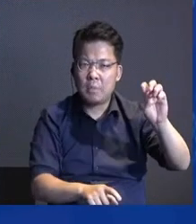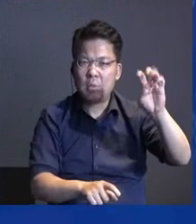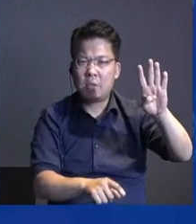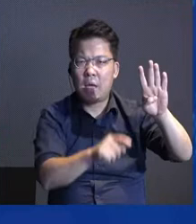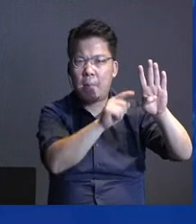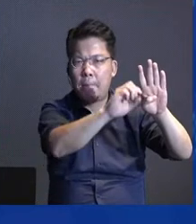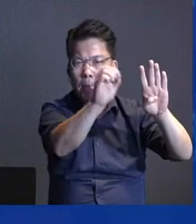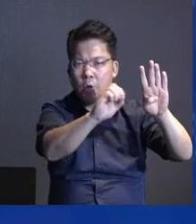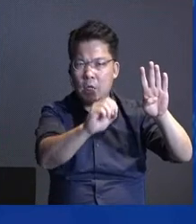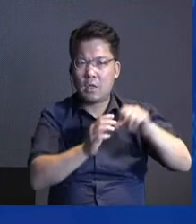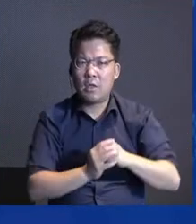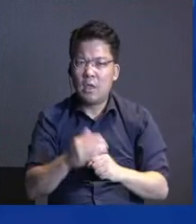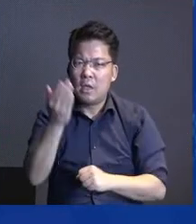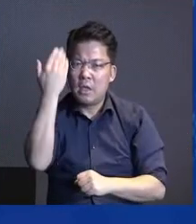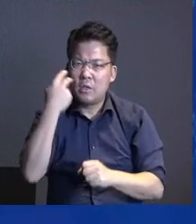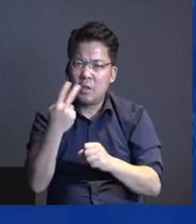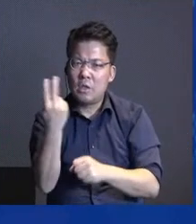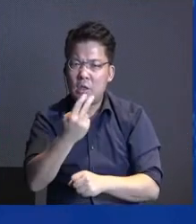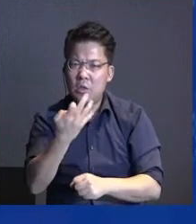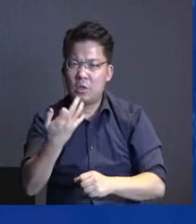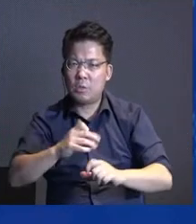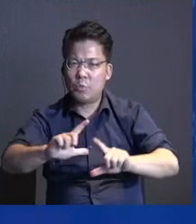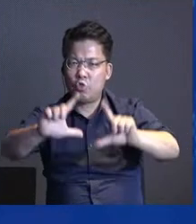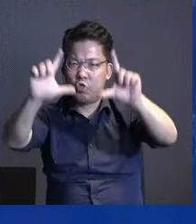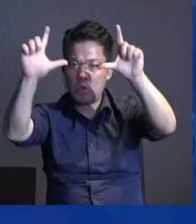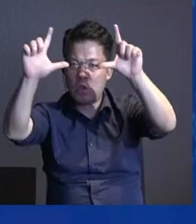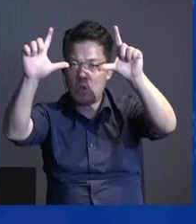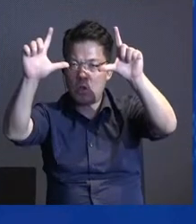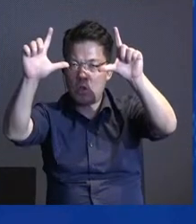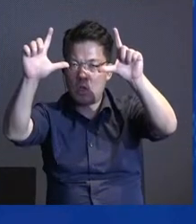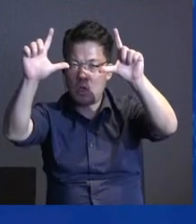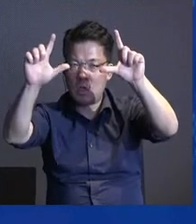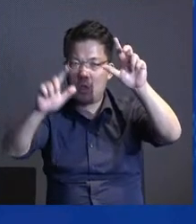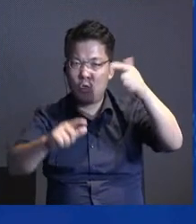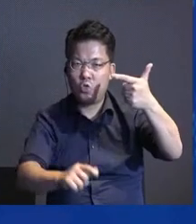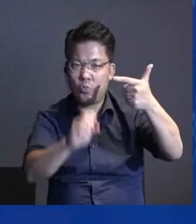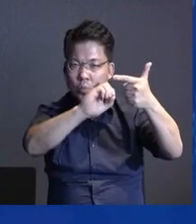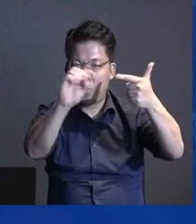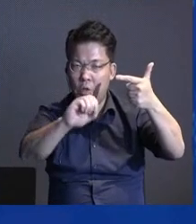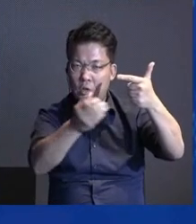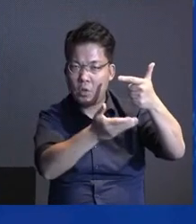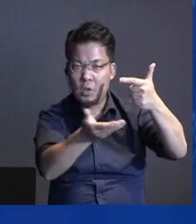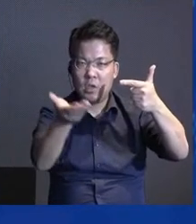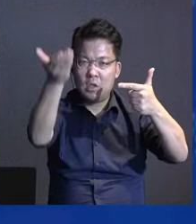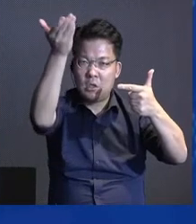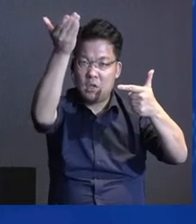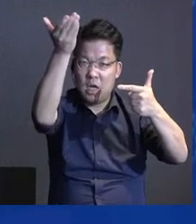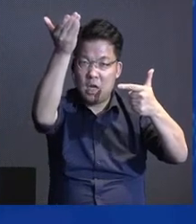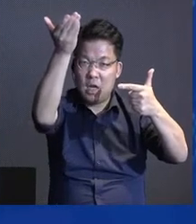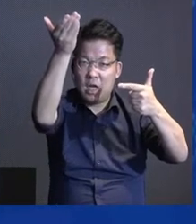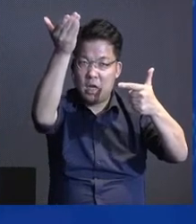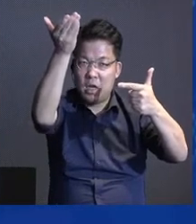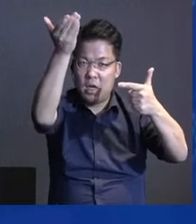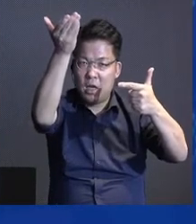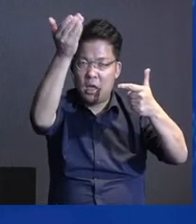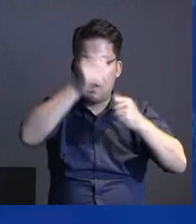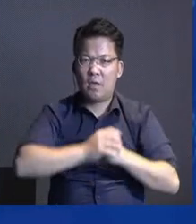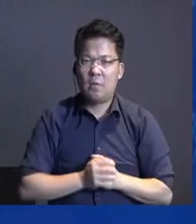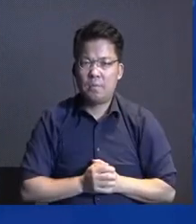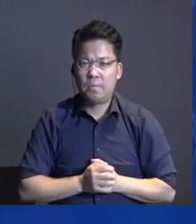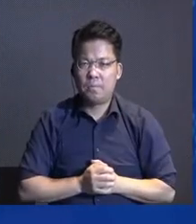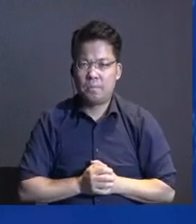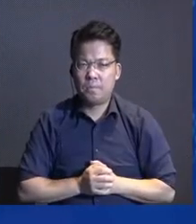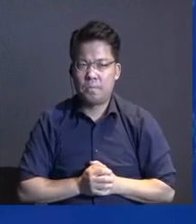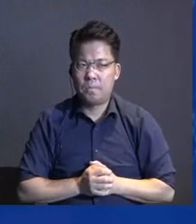2019, before COVID-19. This is the highest record ever. In particular, the social isolation level of